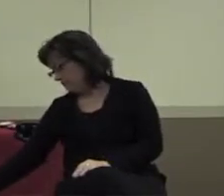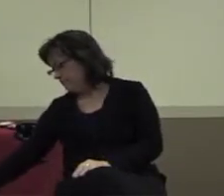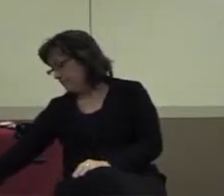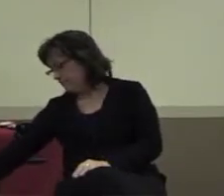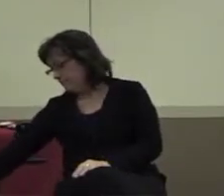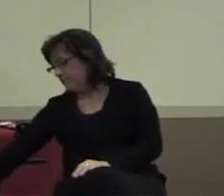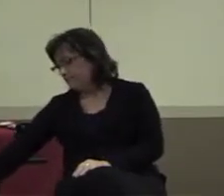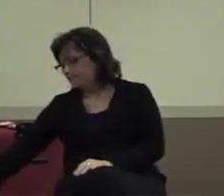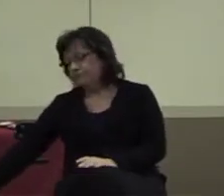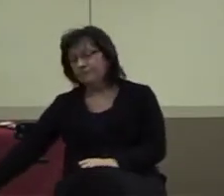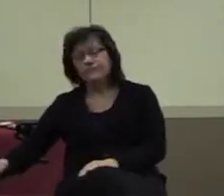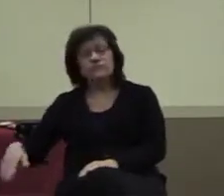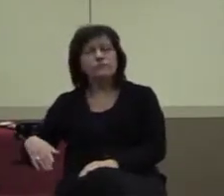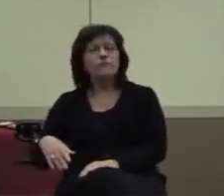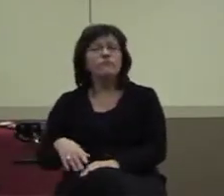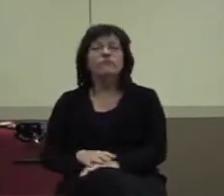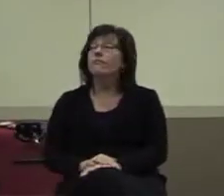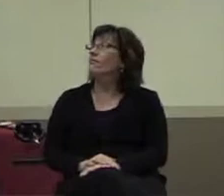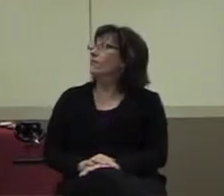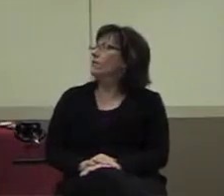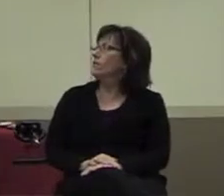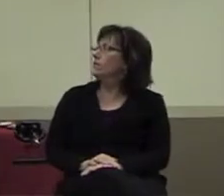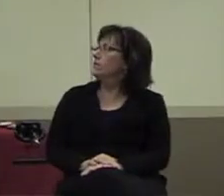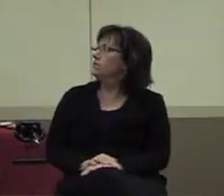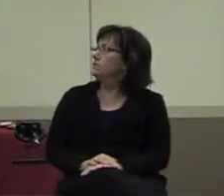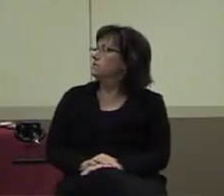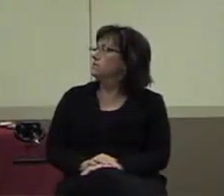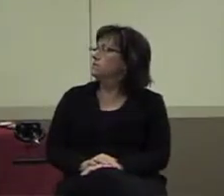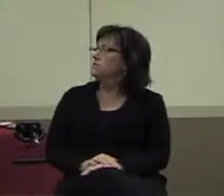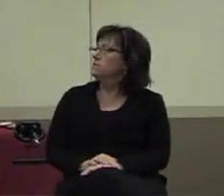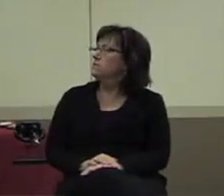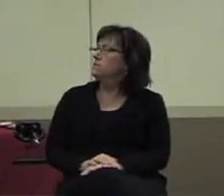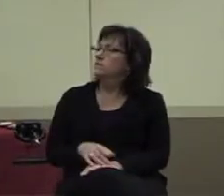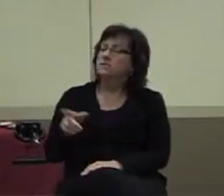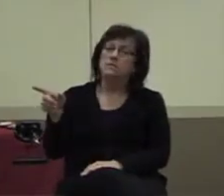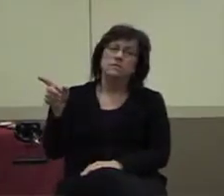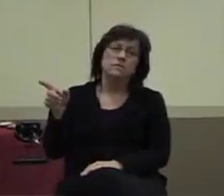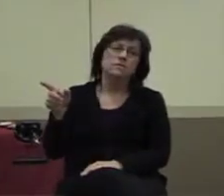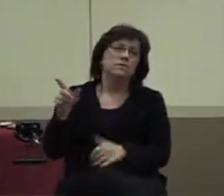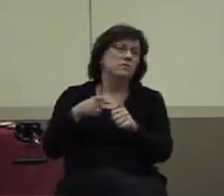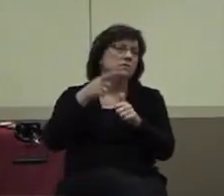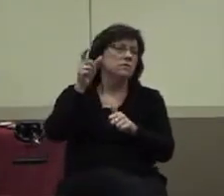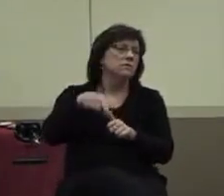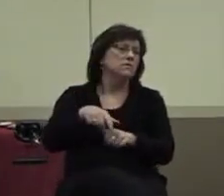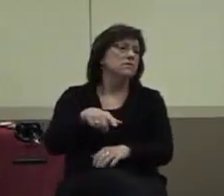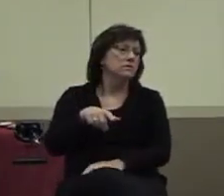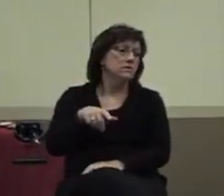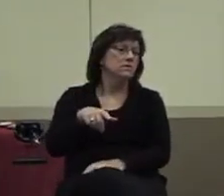the first column, here's what was going on. 82, sorry.